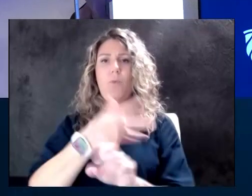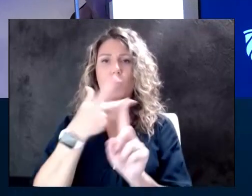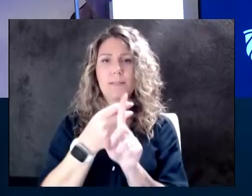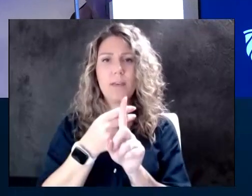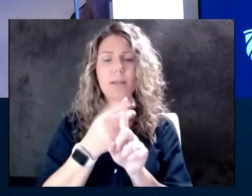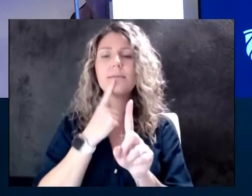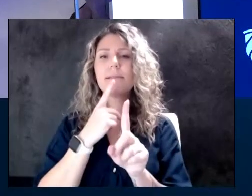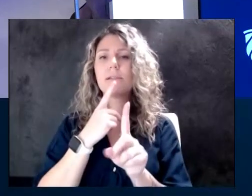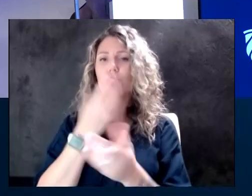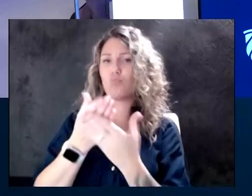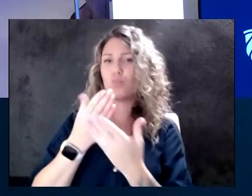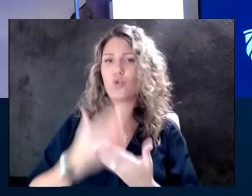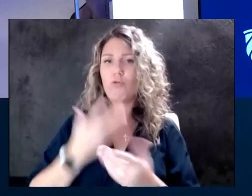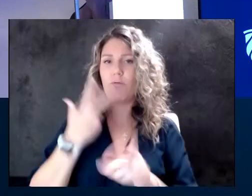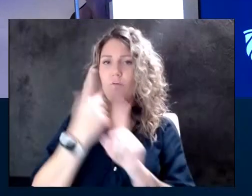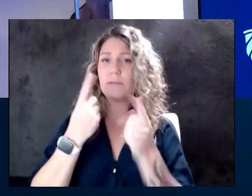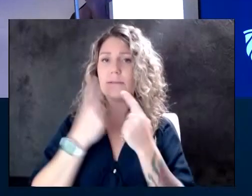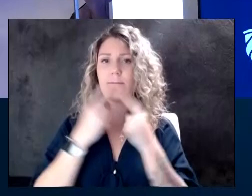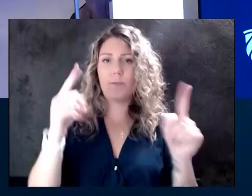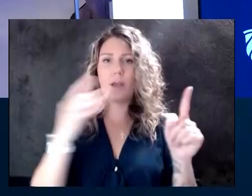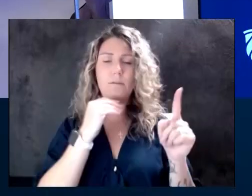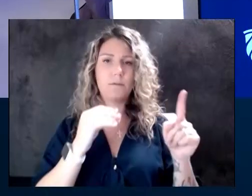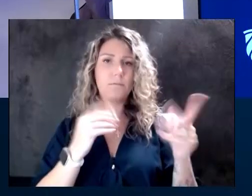is effective and has worked?